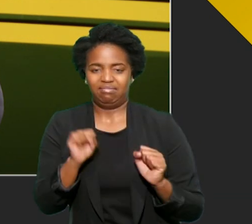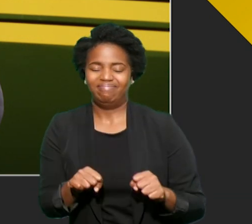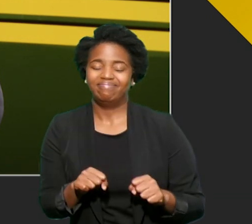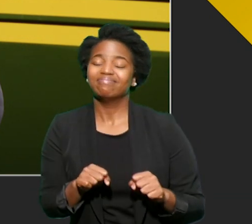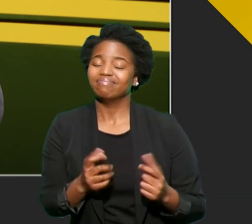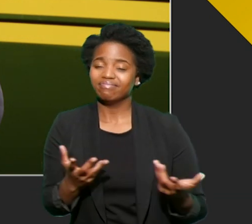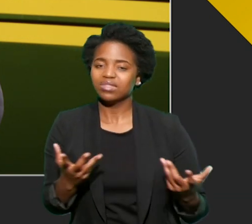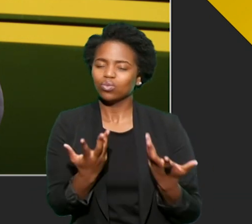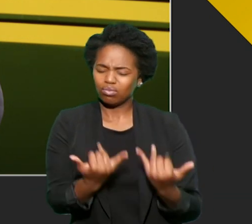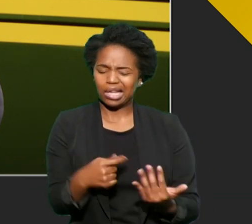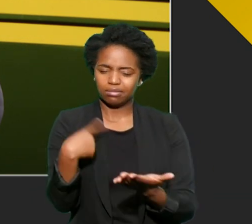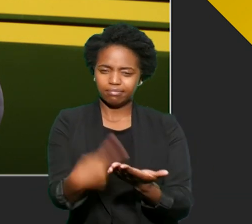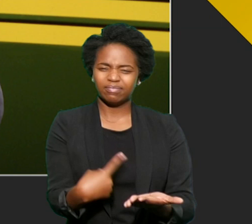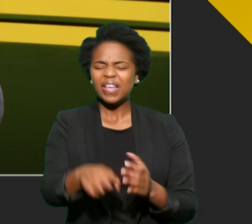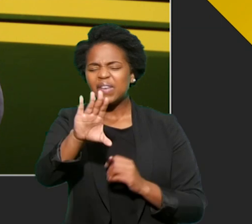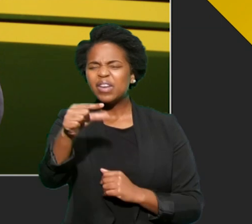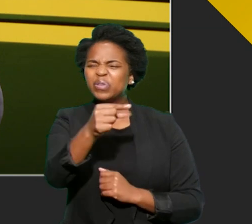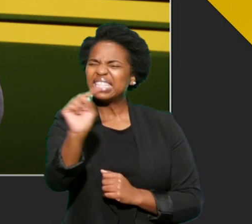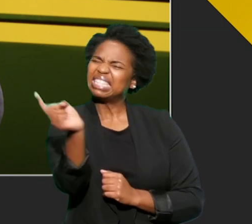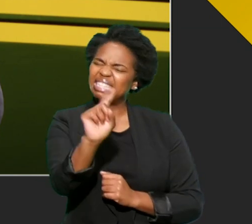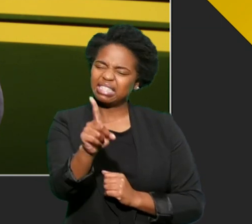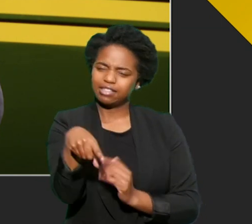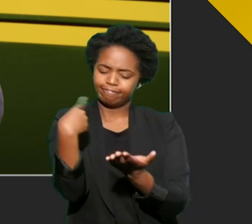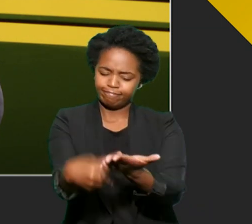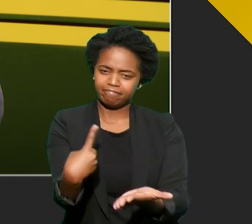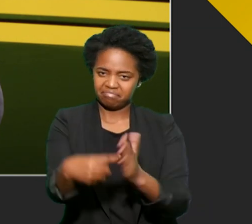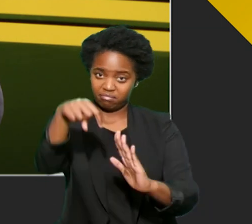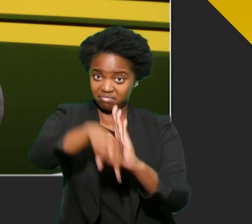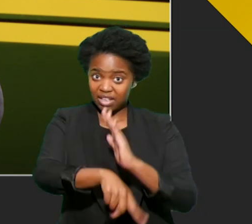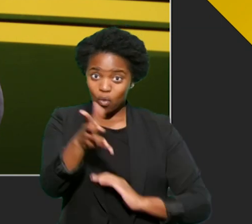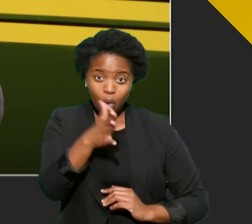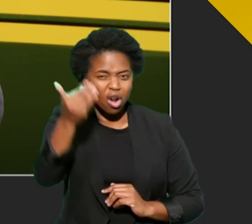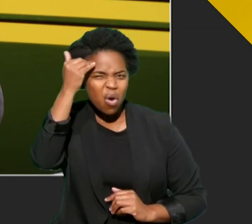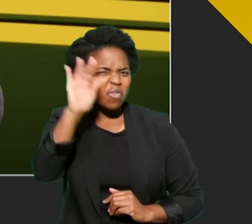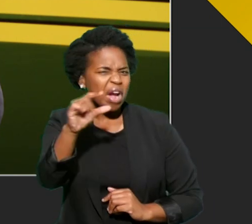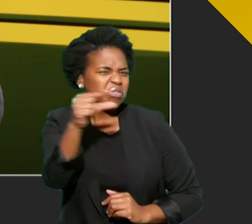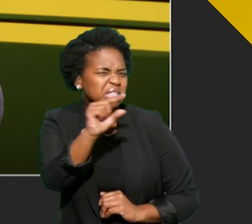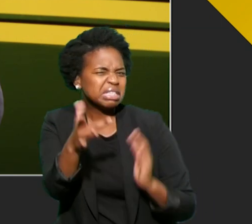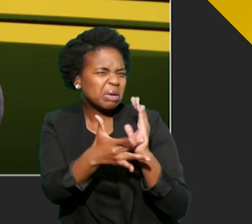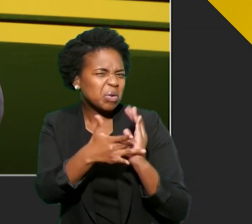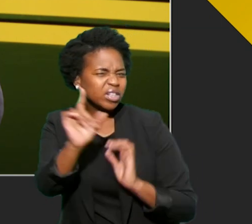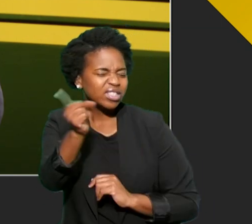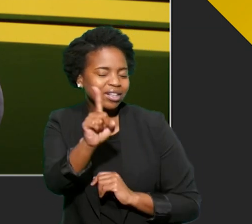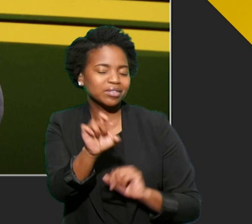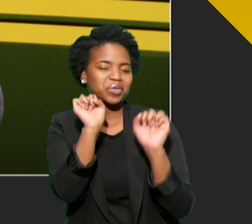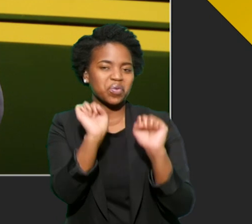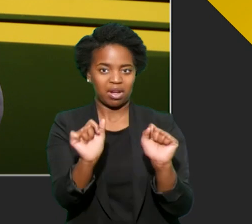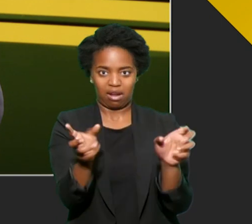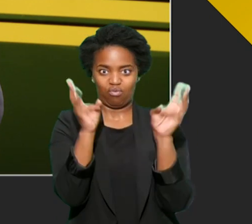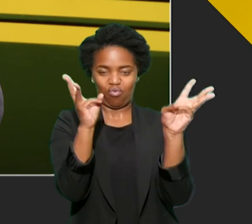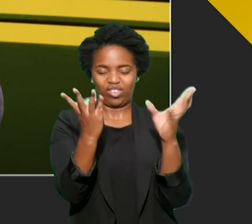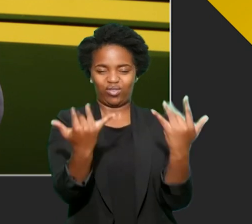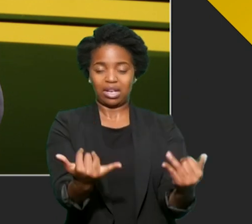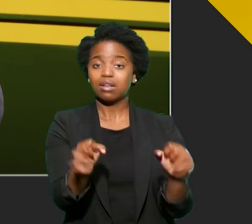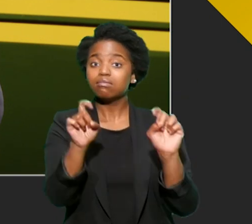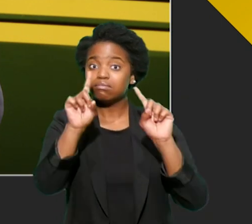we get to sit and have this conversation. Stella wena ohlele ekhaya who wants to be a part of our conversation to please utilize our social media handles, which is